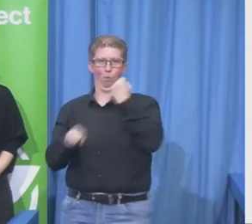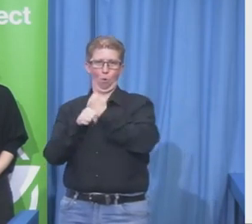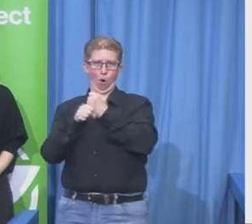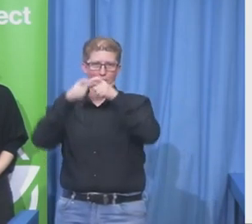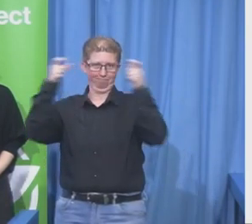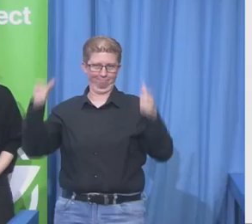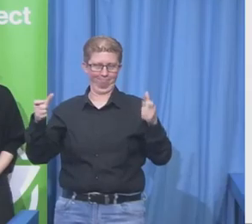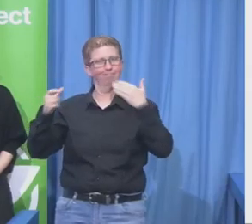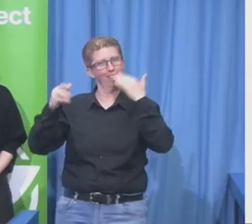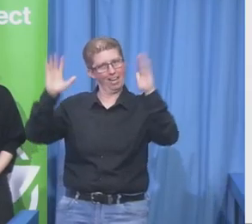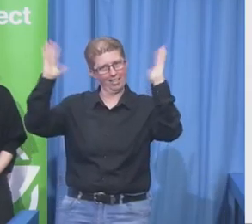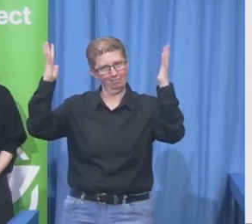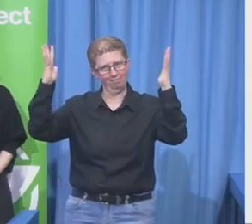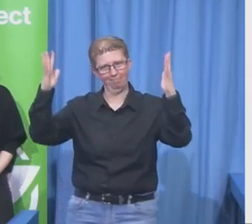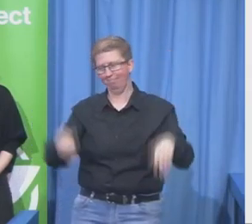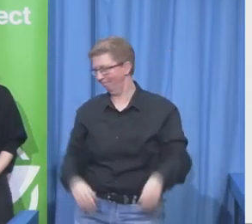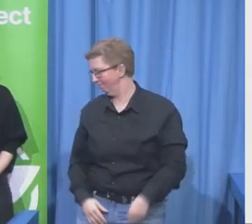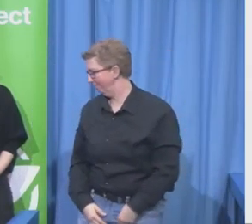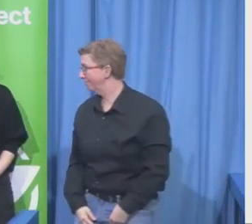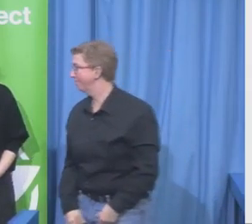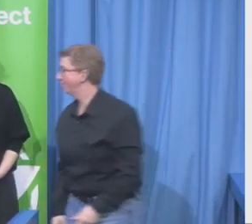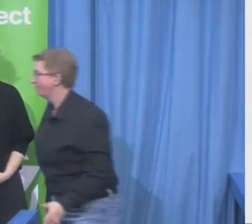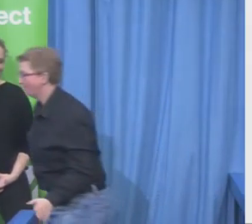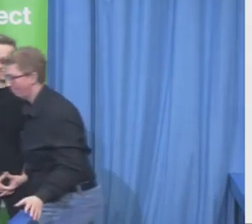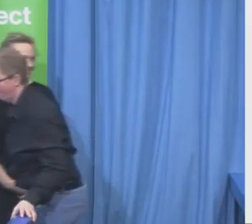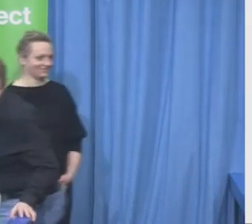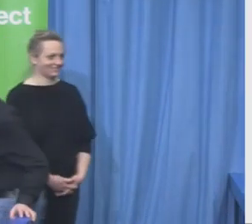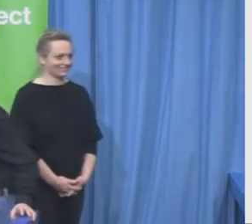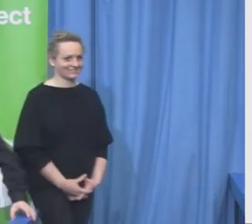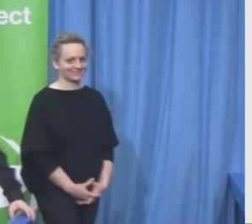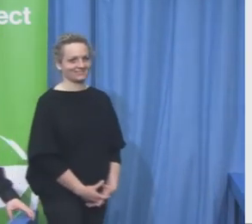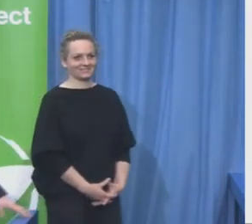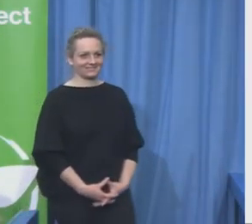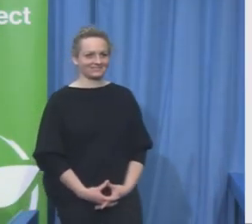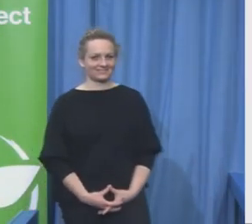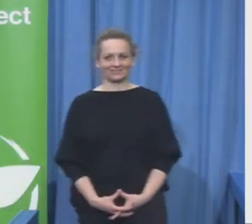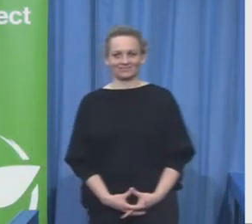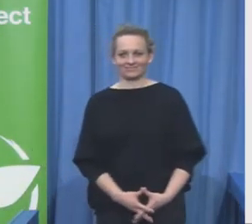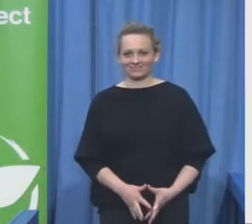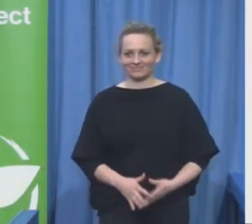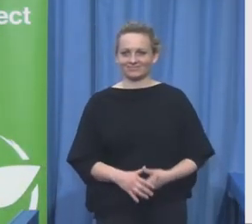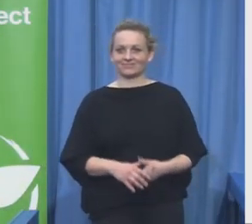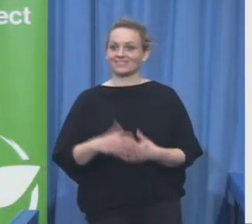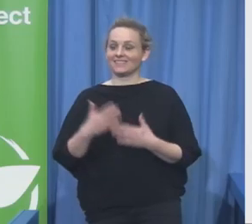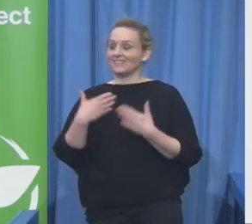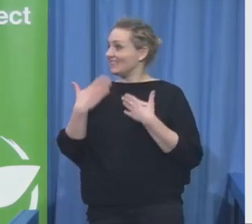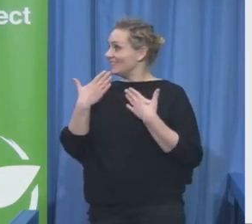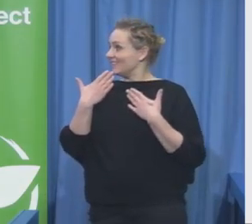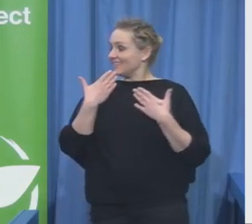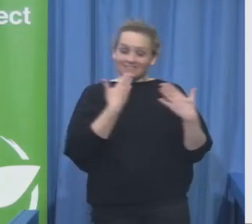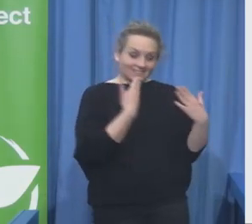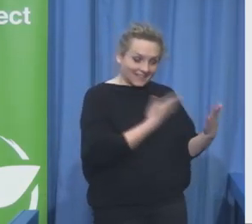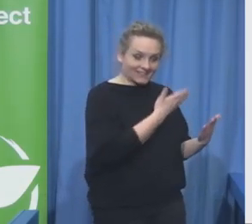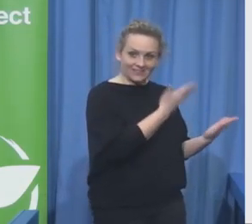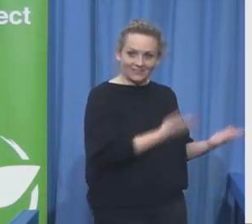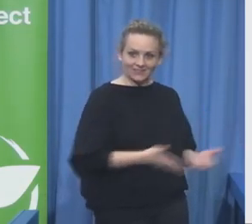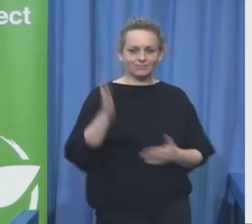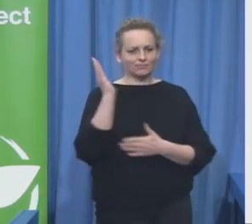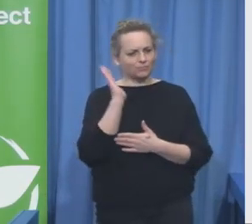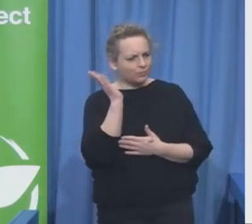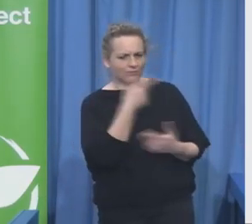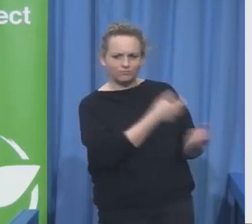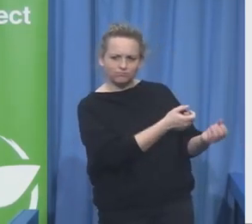Thank you, Beáta. It was great to hear about your focus on ability, not disability, and how you've increased the disability confidence of